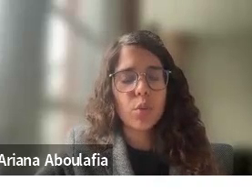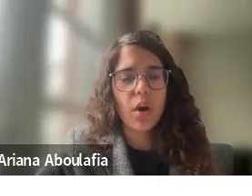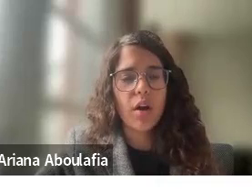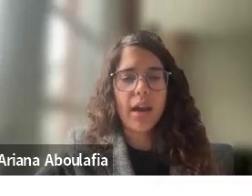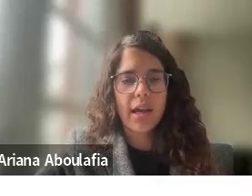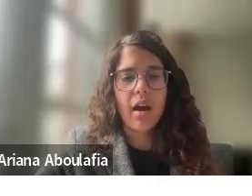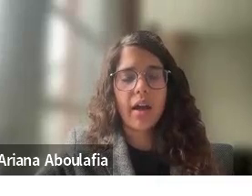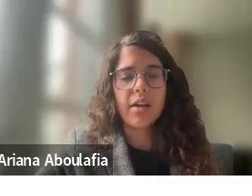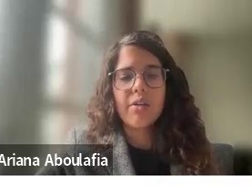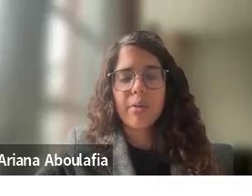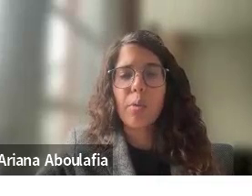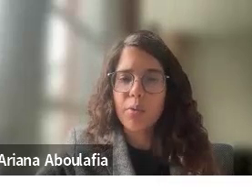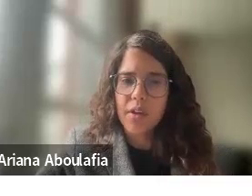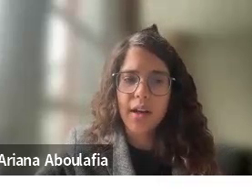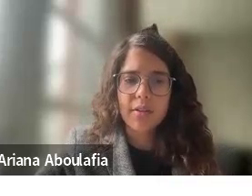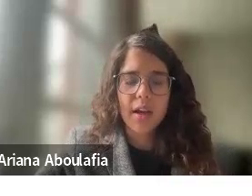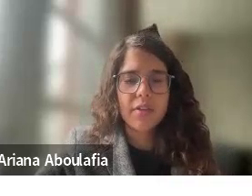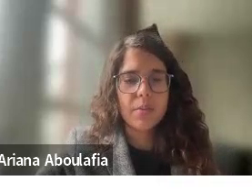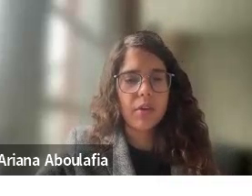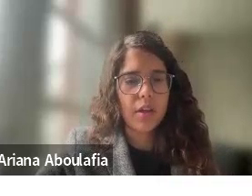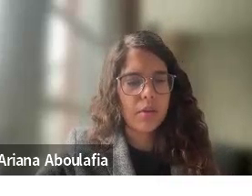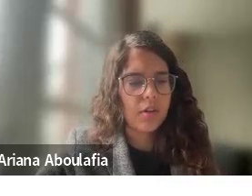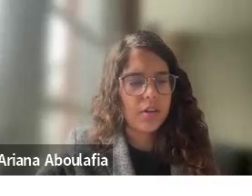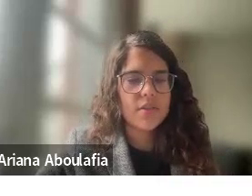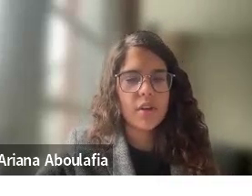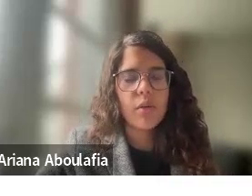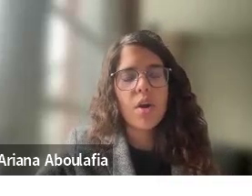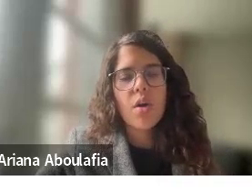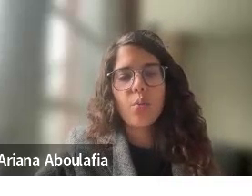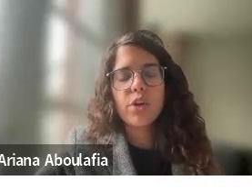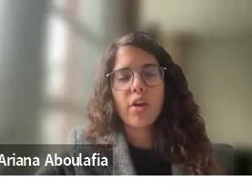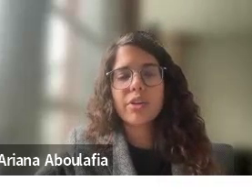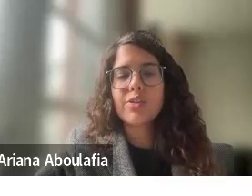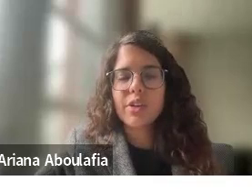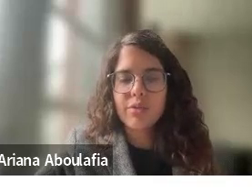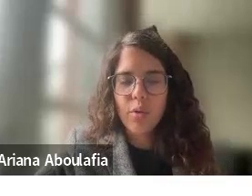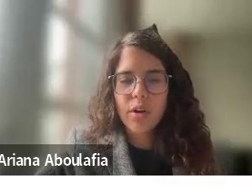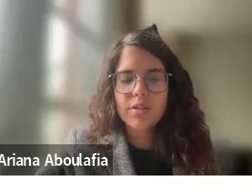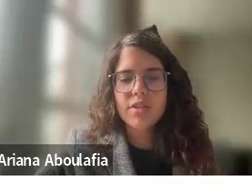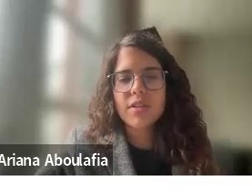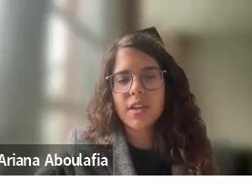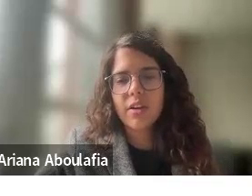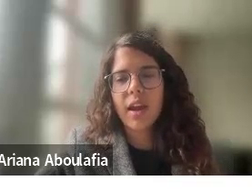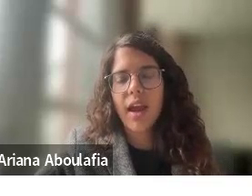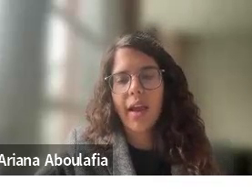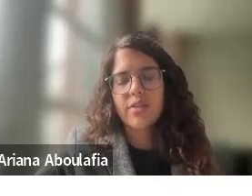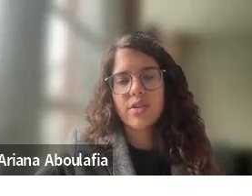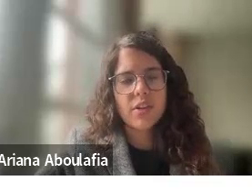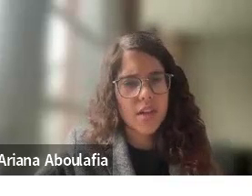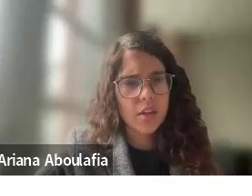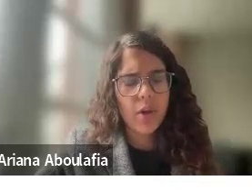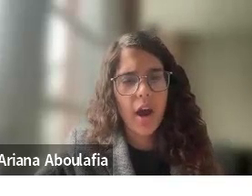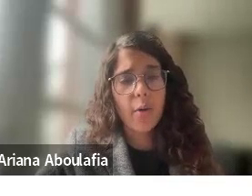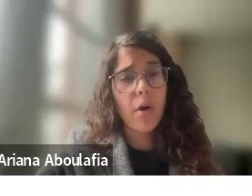support future work on AI from both within and outside the disability community. So we are really looking forward to this hearing and